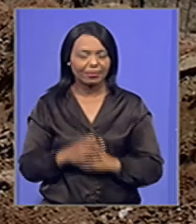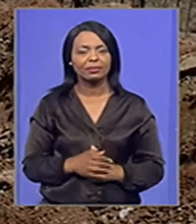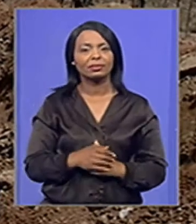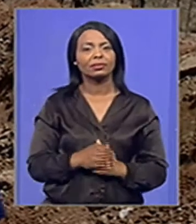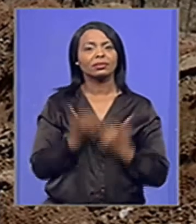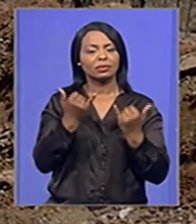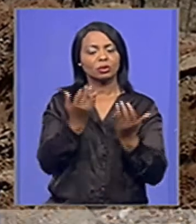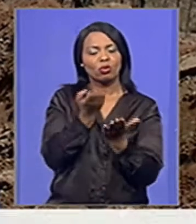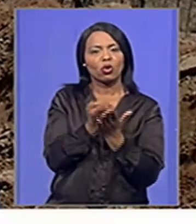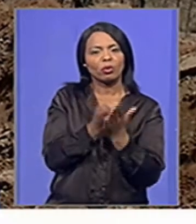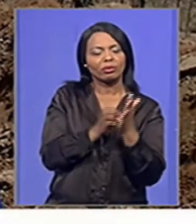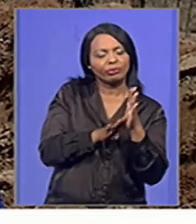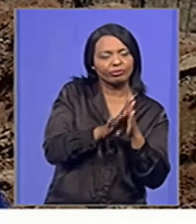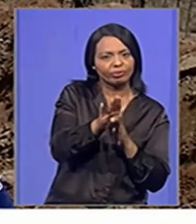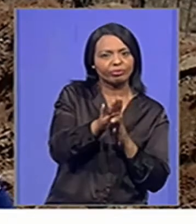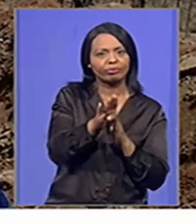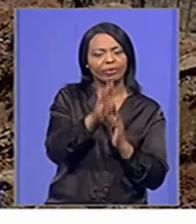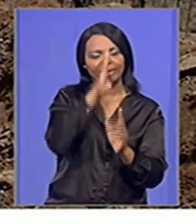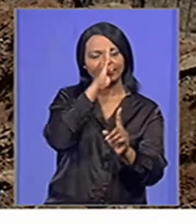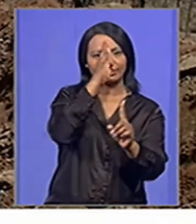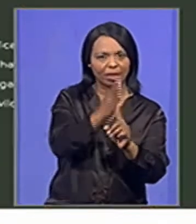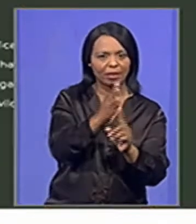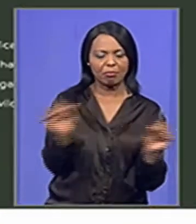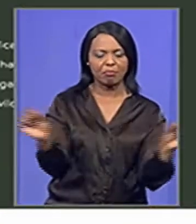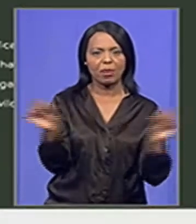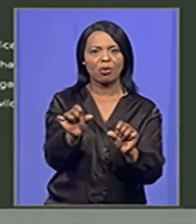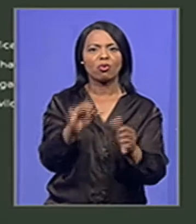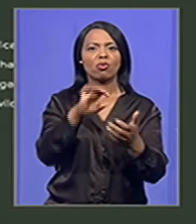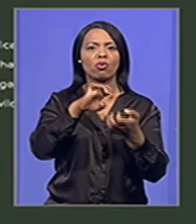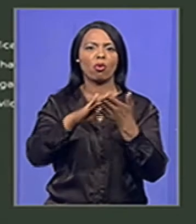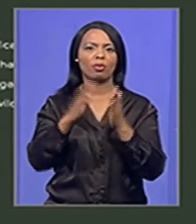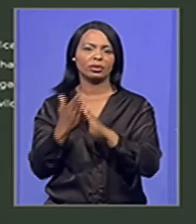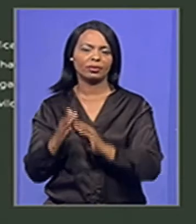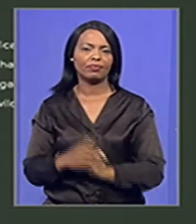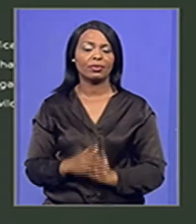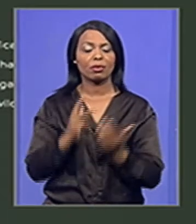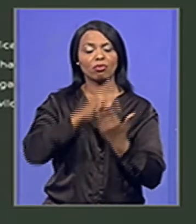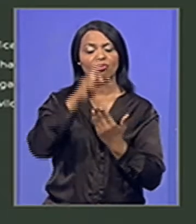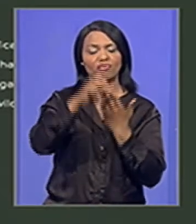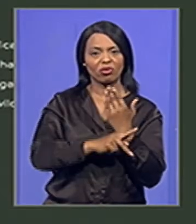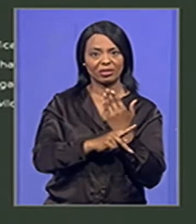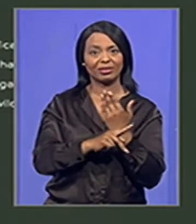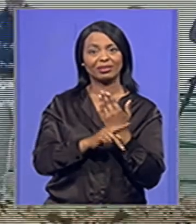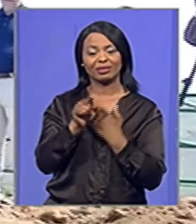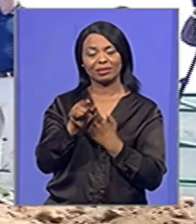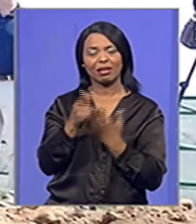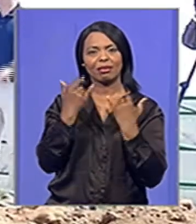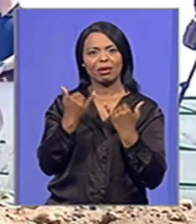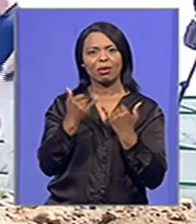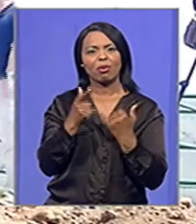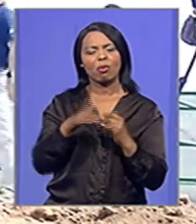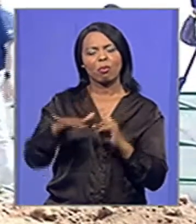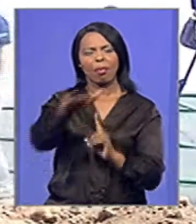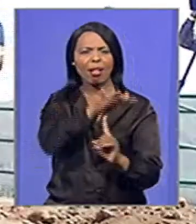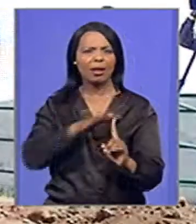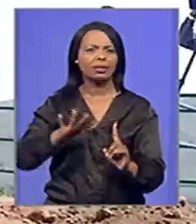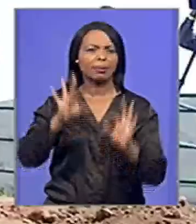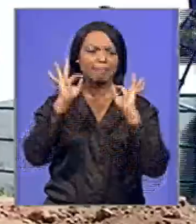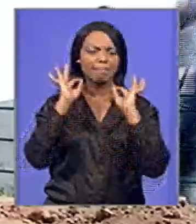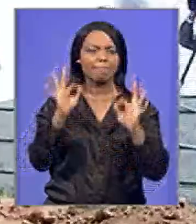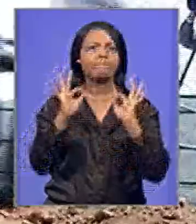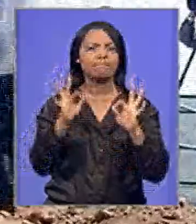want the economic impetus to flow directly back to the community. Projeke ya Lefika ibile e mo lefelong la ngwao boswa